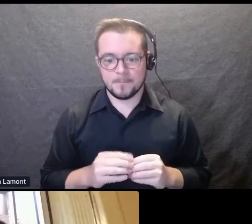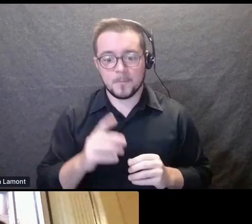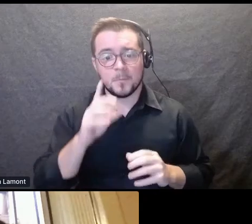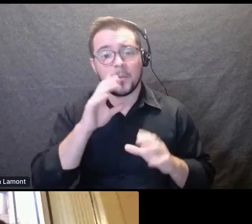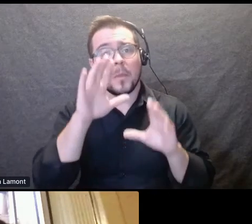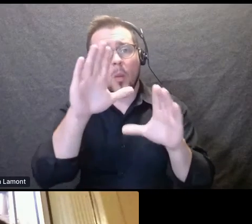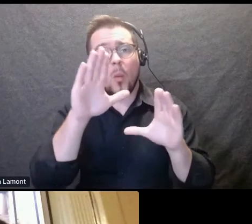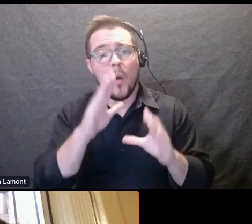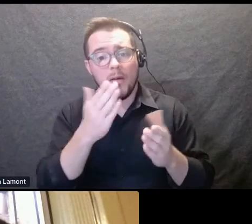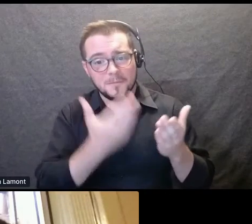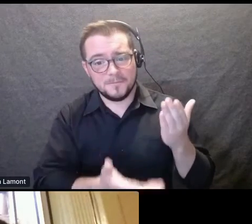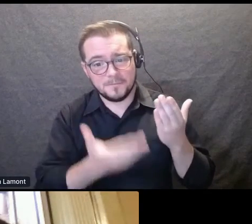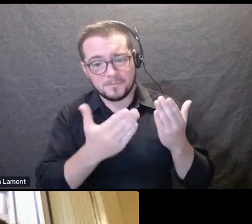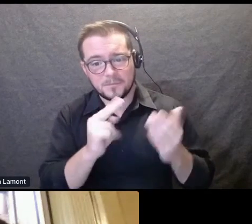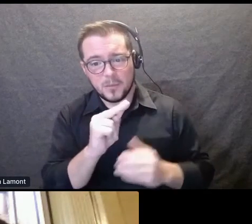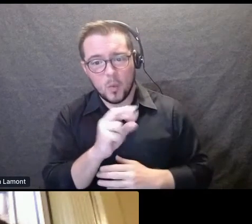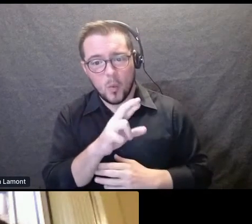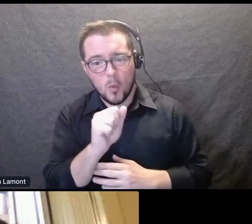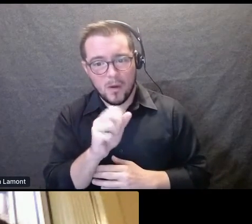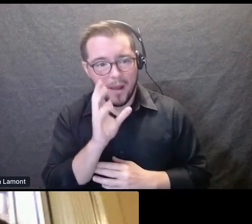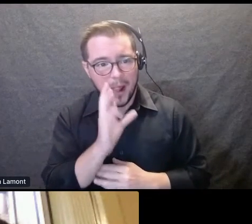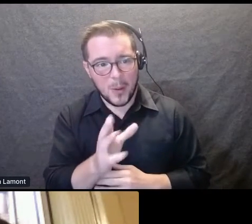Wonderful. Here's Nora. Hello, Nora.